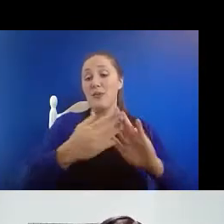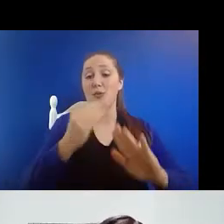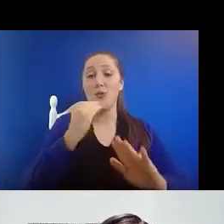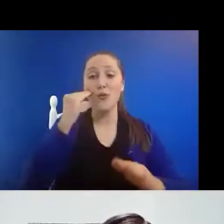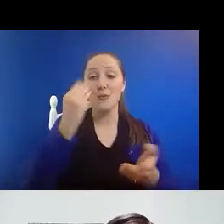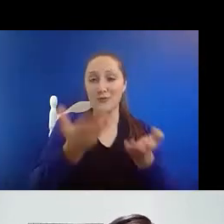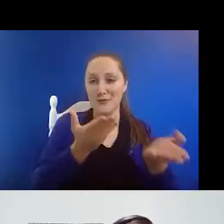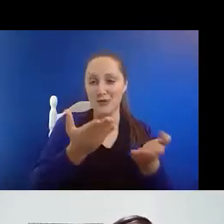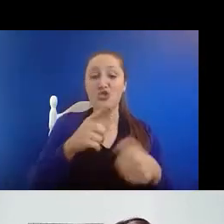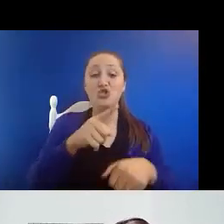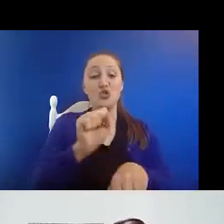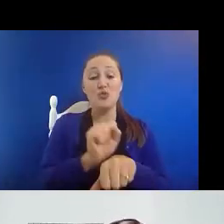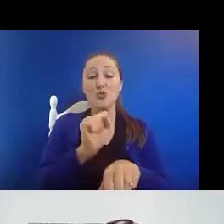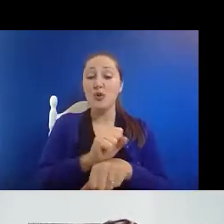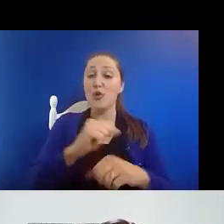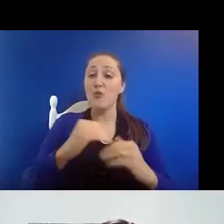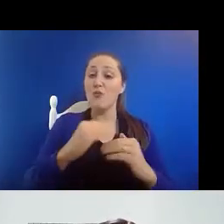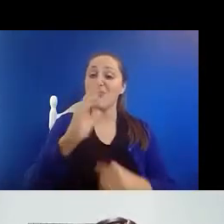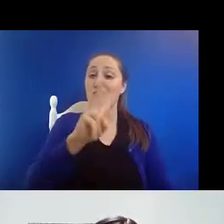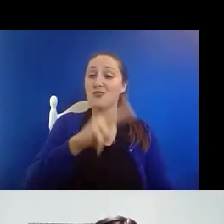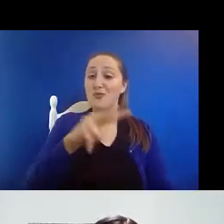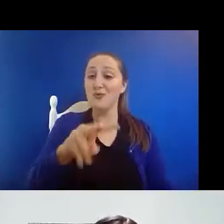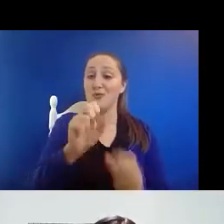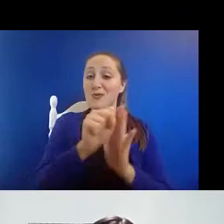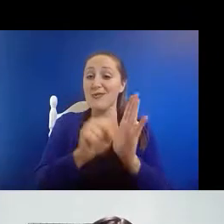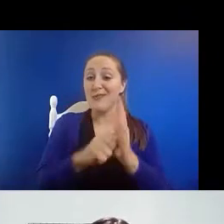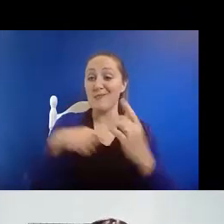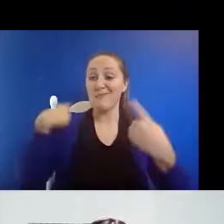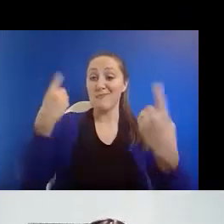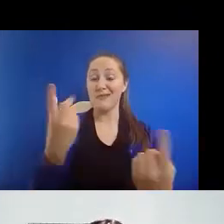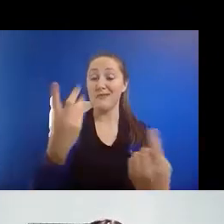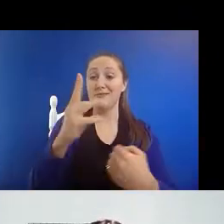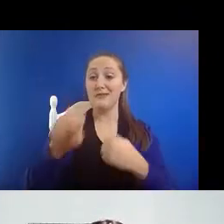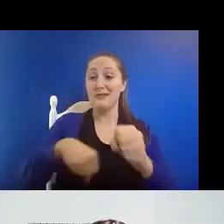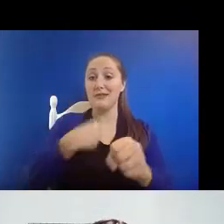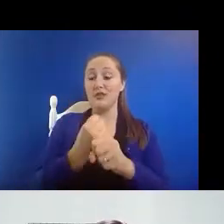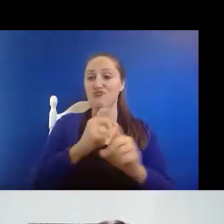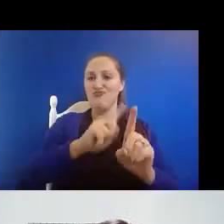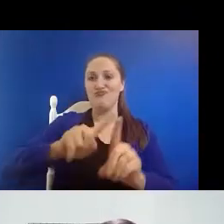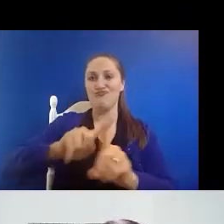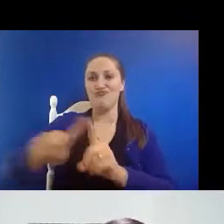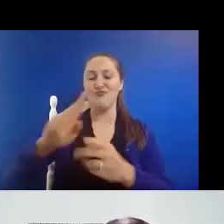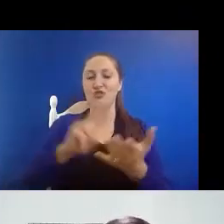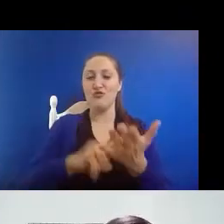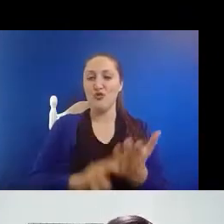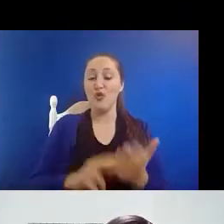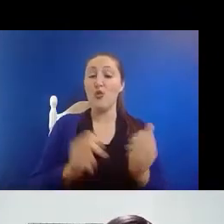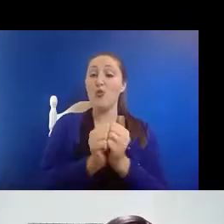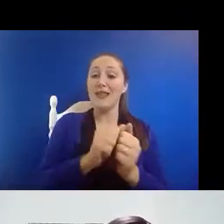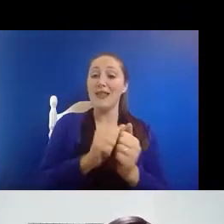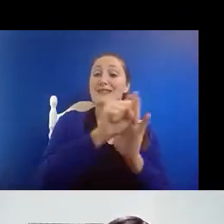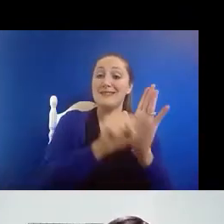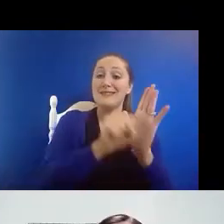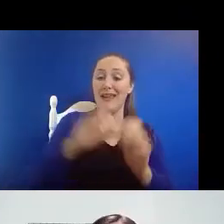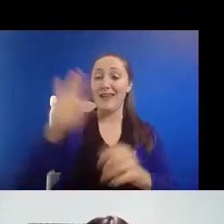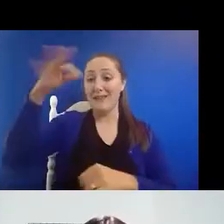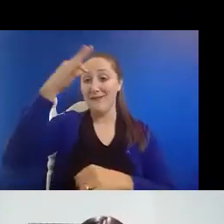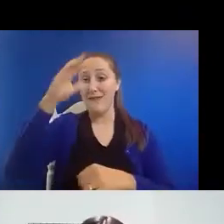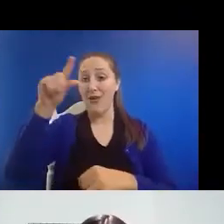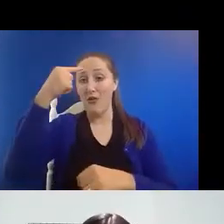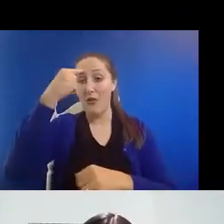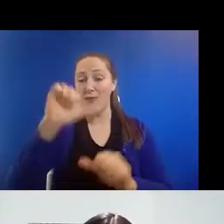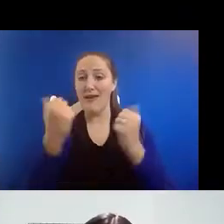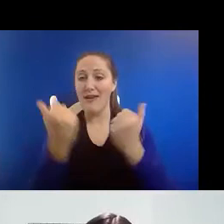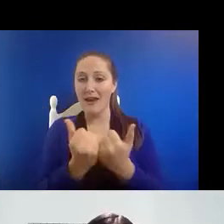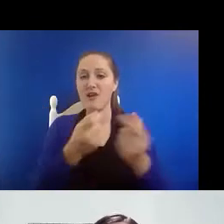in 22 different states over the past 16 years under various contracts with state and federal government agencies, managed